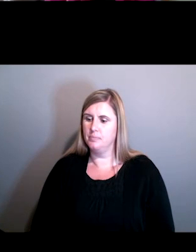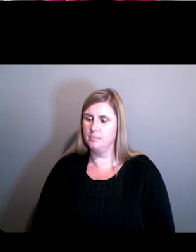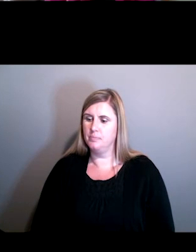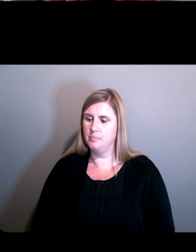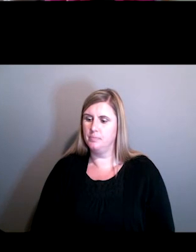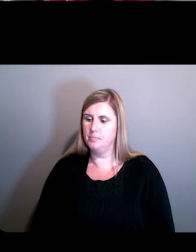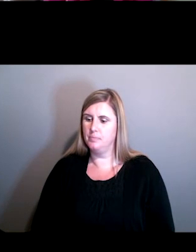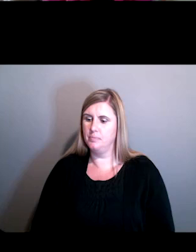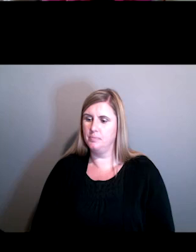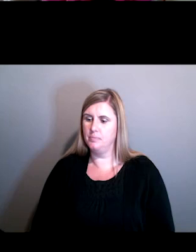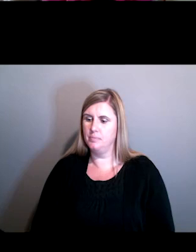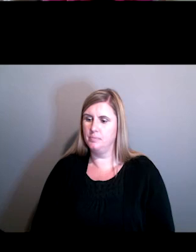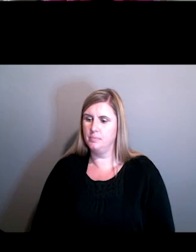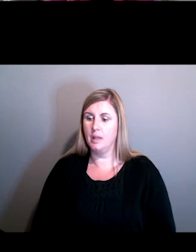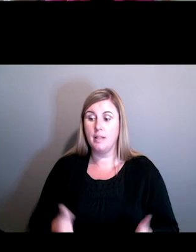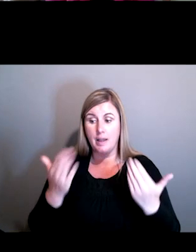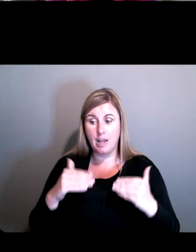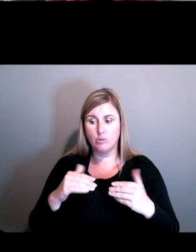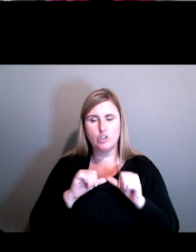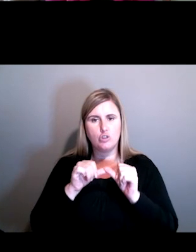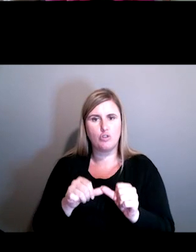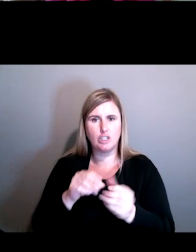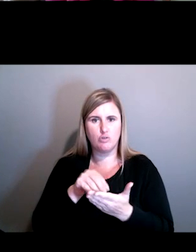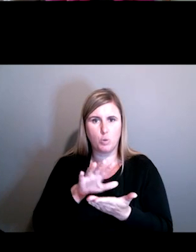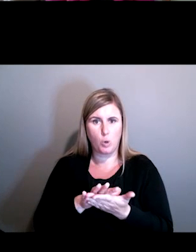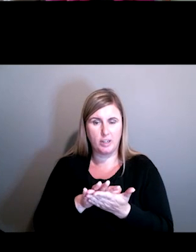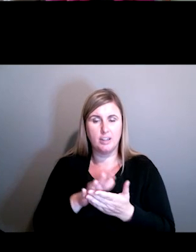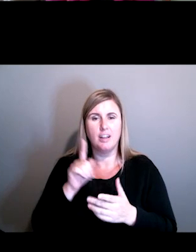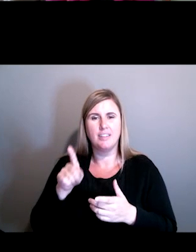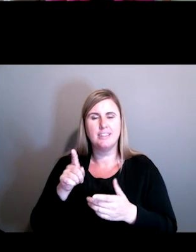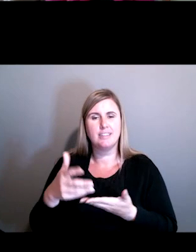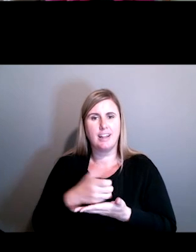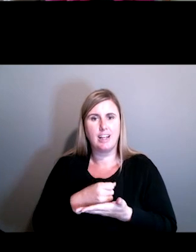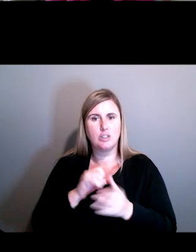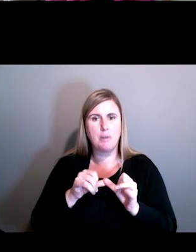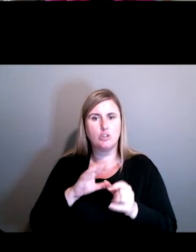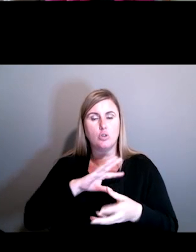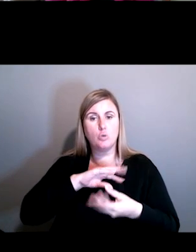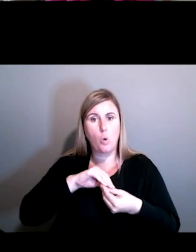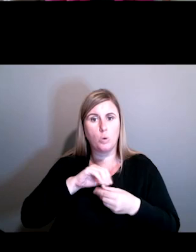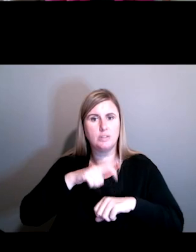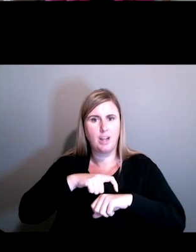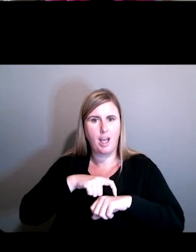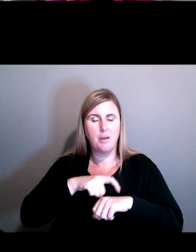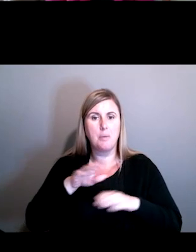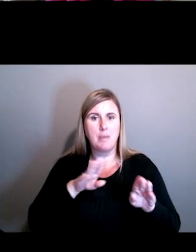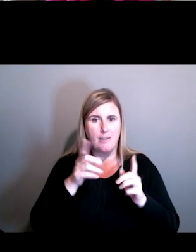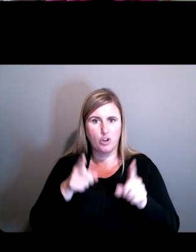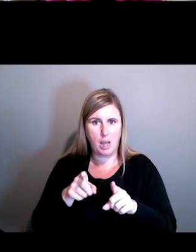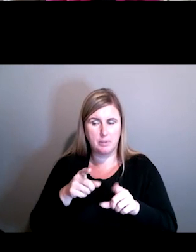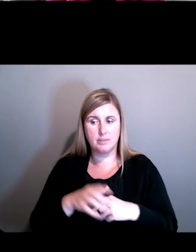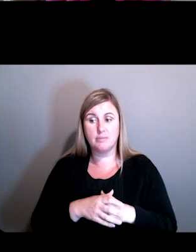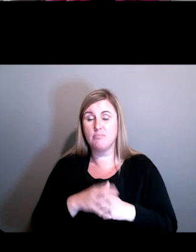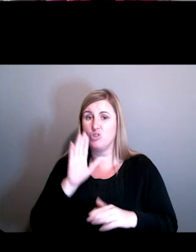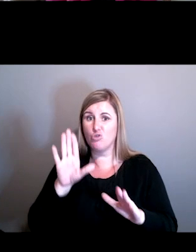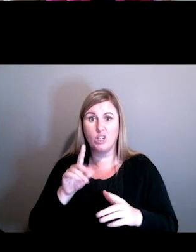The next one is duration recording. This type of data collection measures the total time a behavior occurs. This is a great tool for behaviors that go